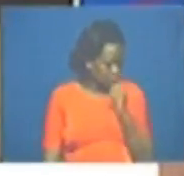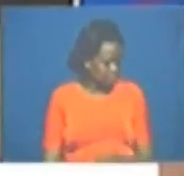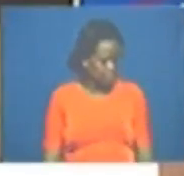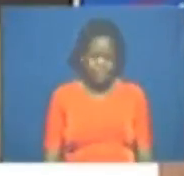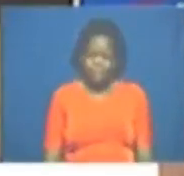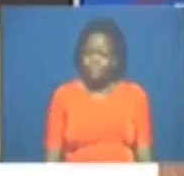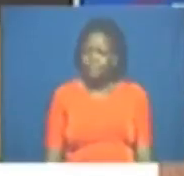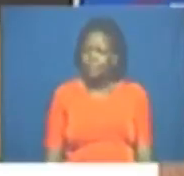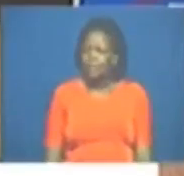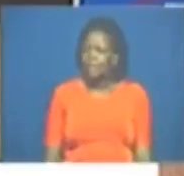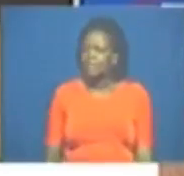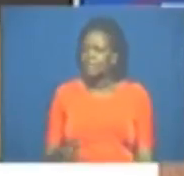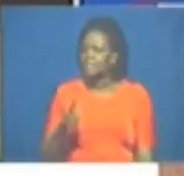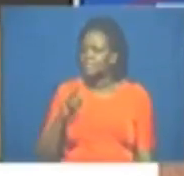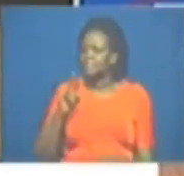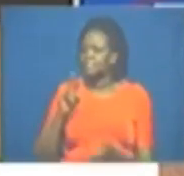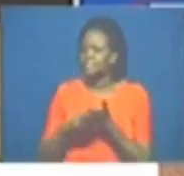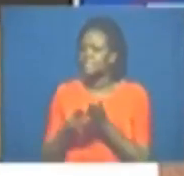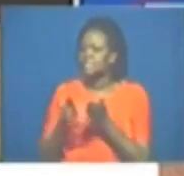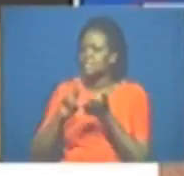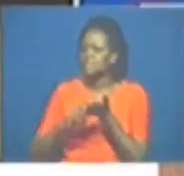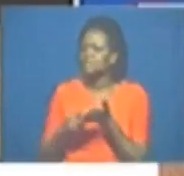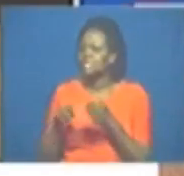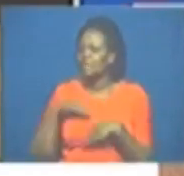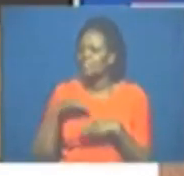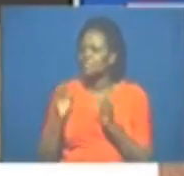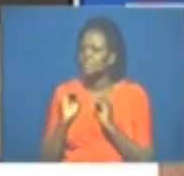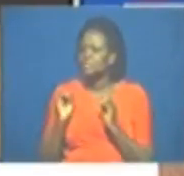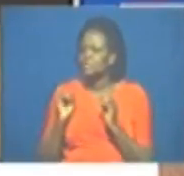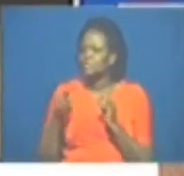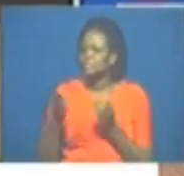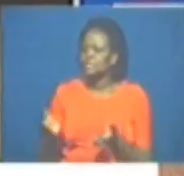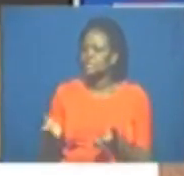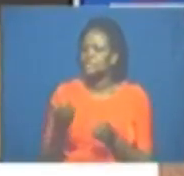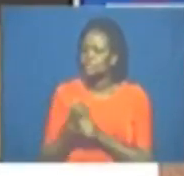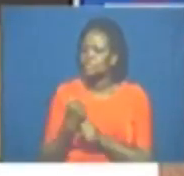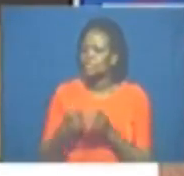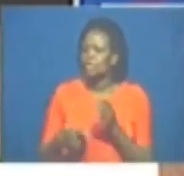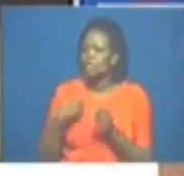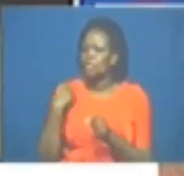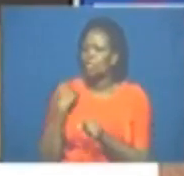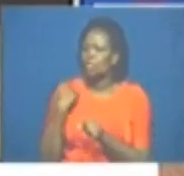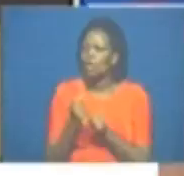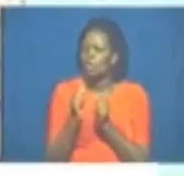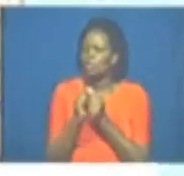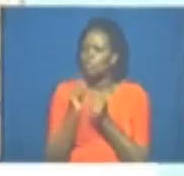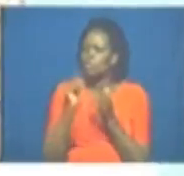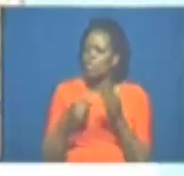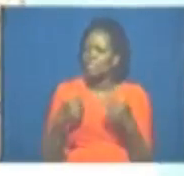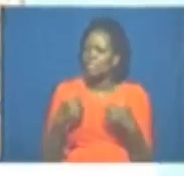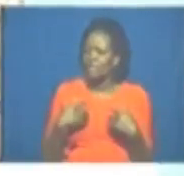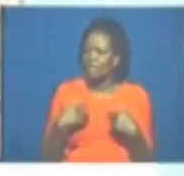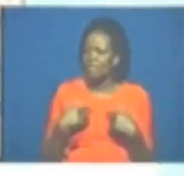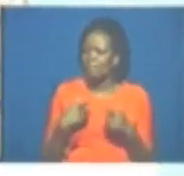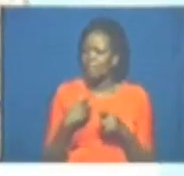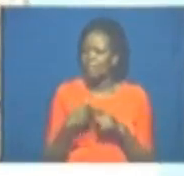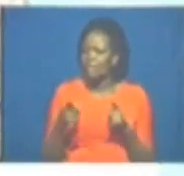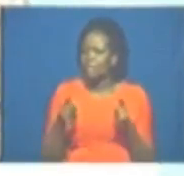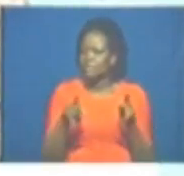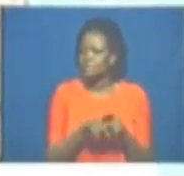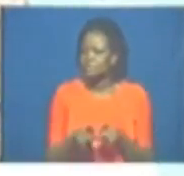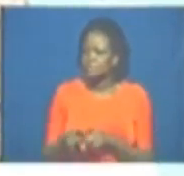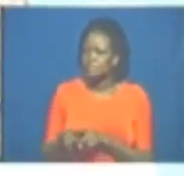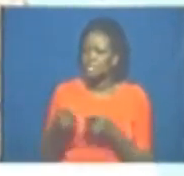Continue. Yeah. Mm-hmm. So the resources will never be enough. What they need to do, let them work with what they are being given. But there's also a lot of